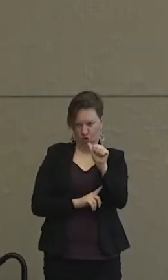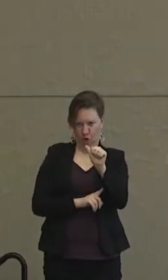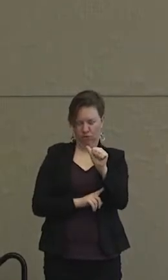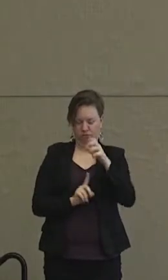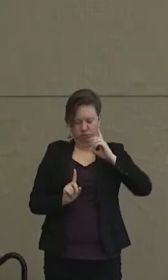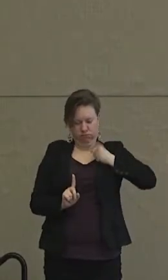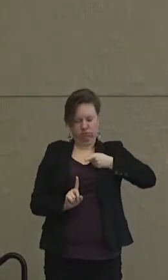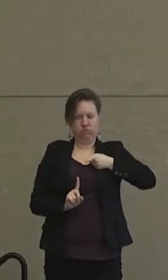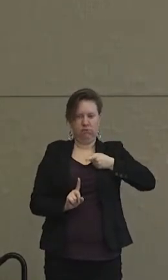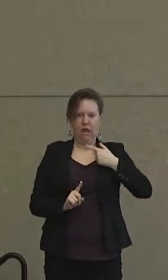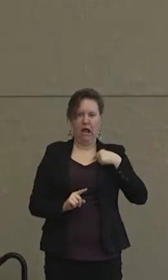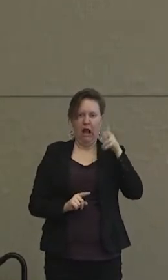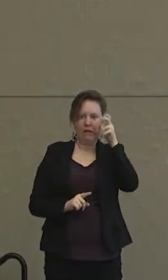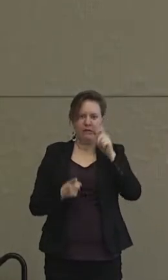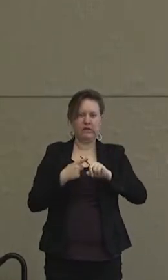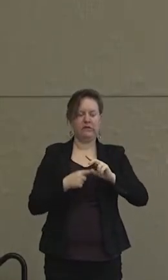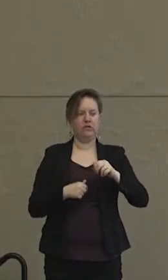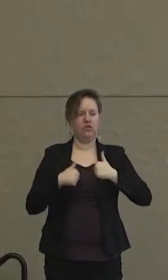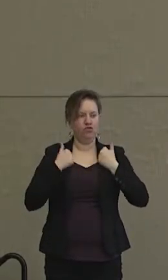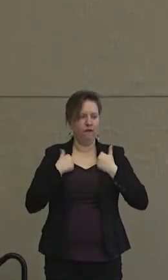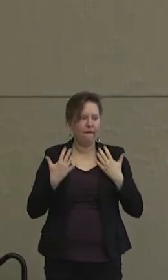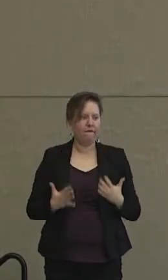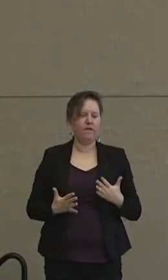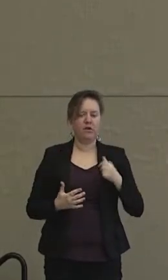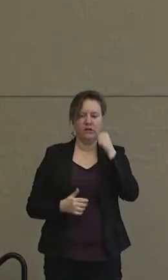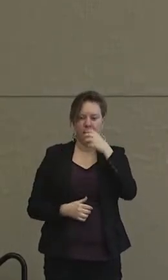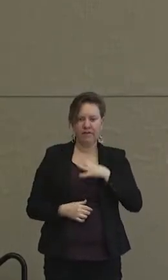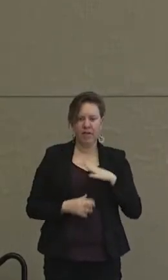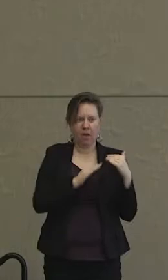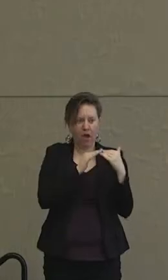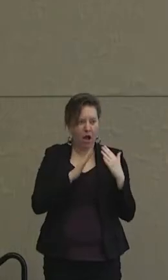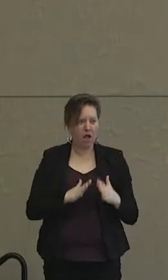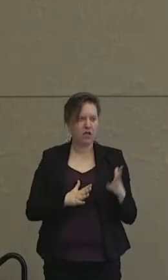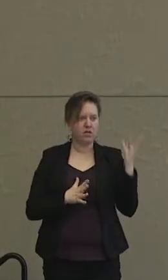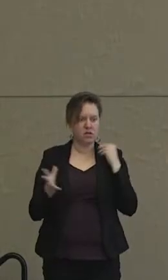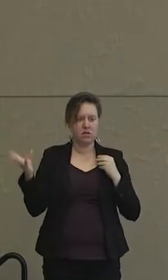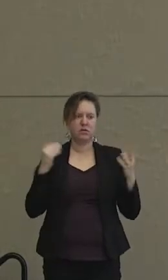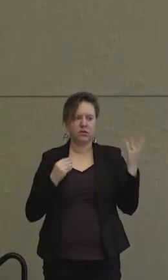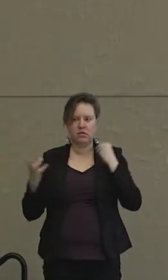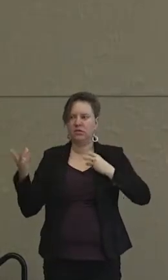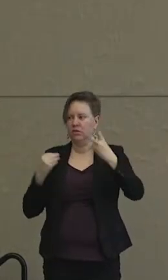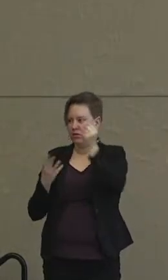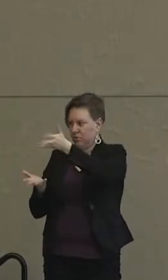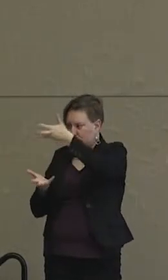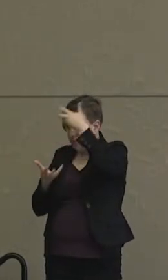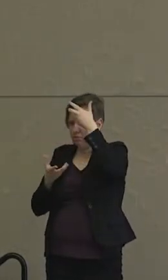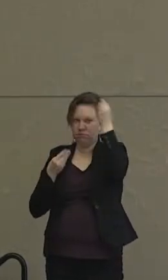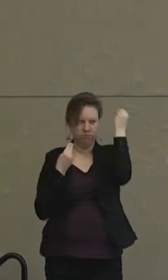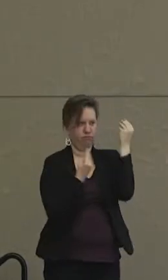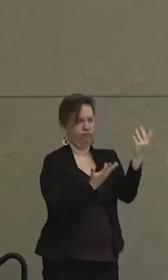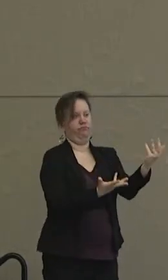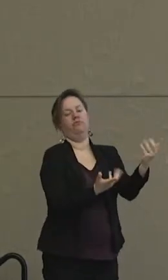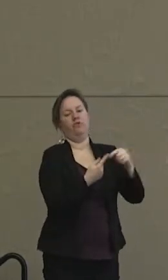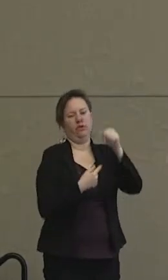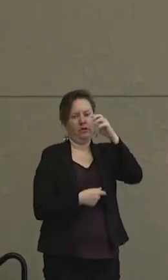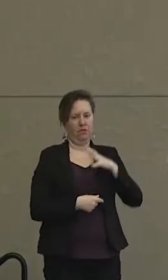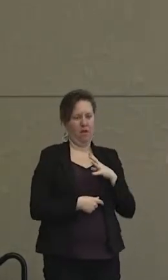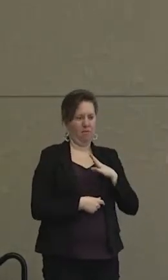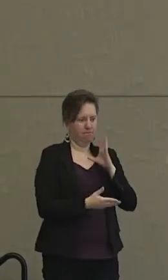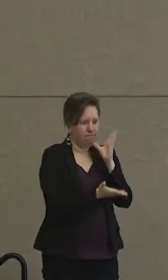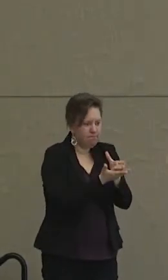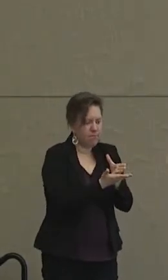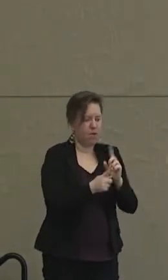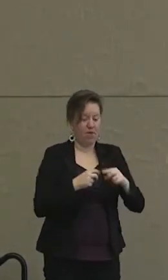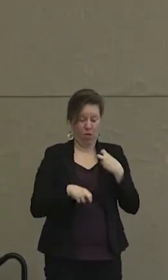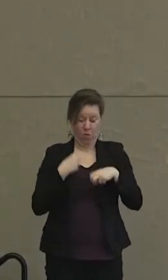I said, I listen to victims and female colleagues. That's where I get my source of information. But the problem